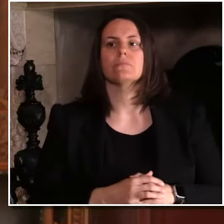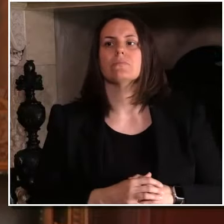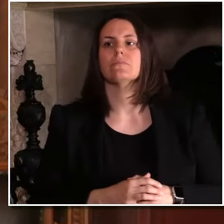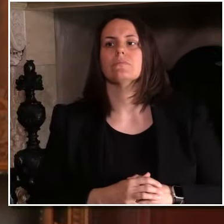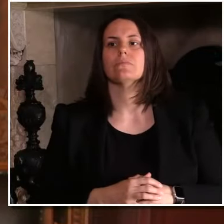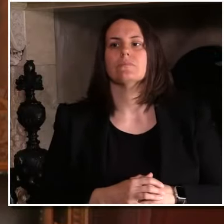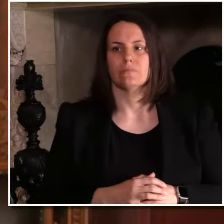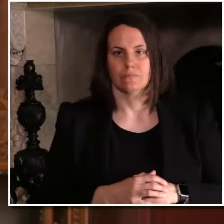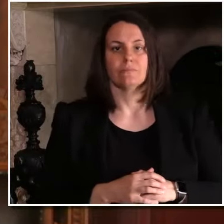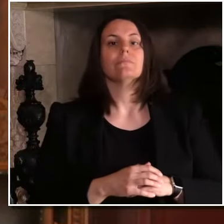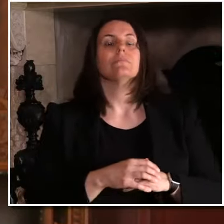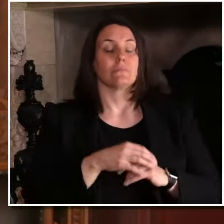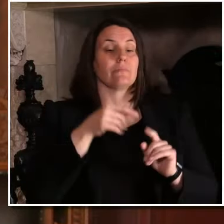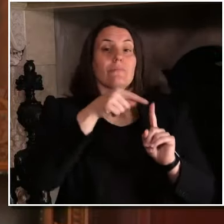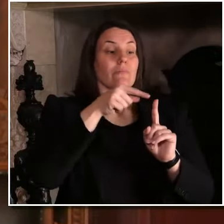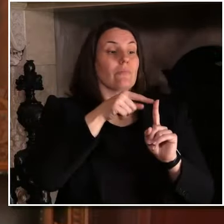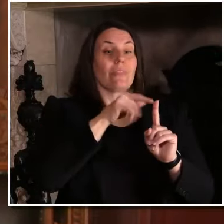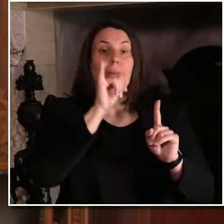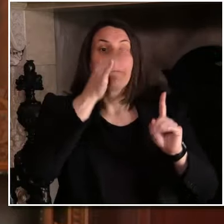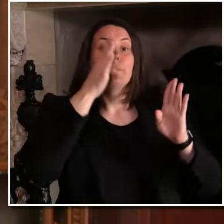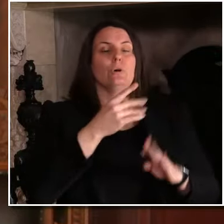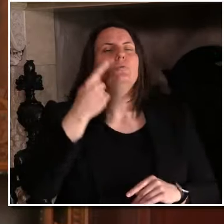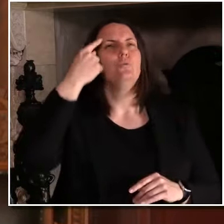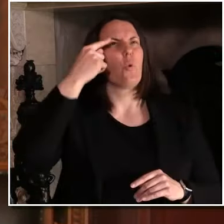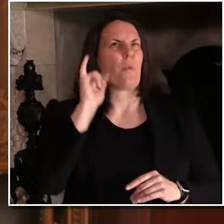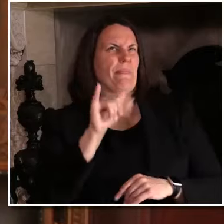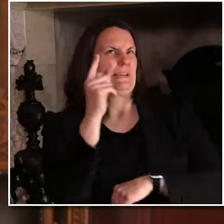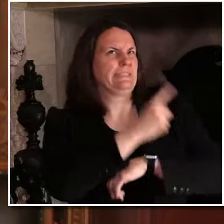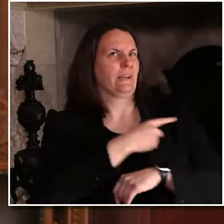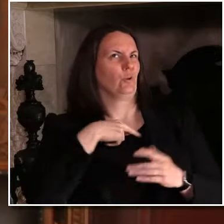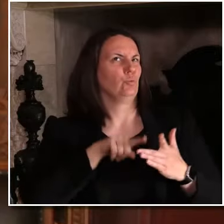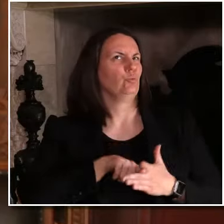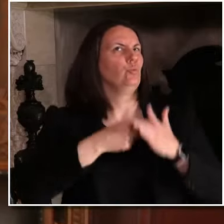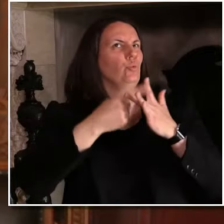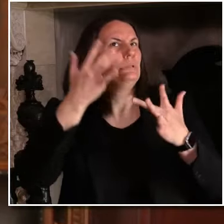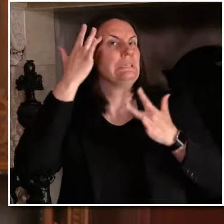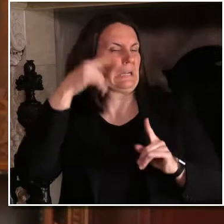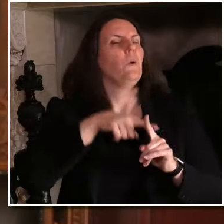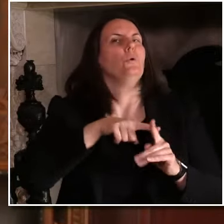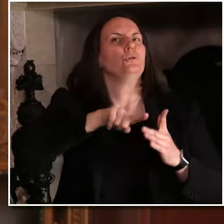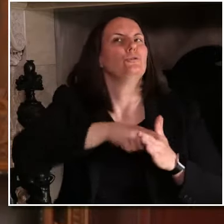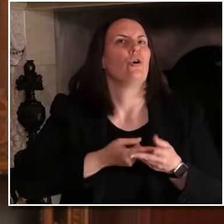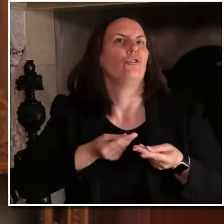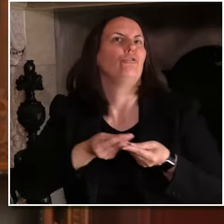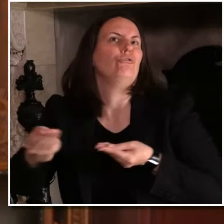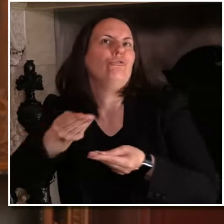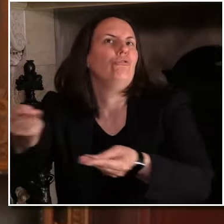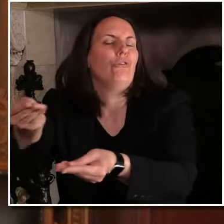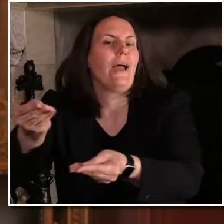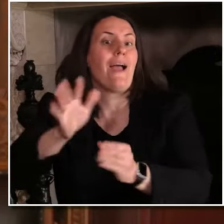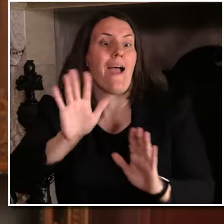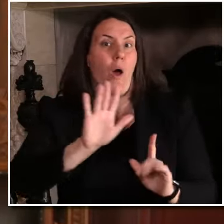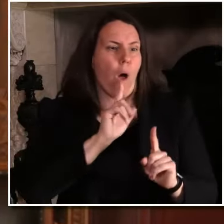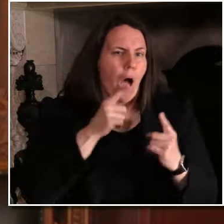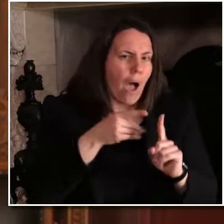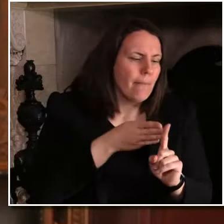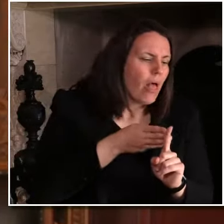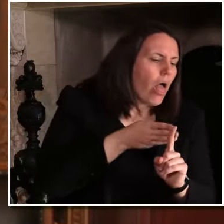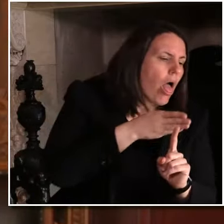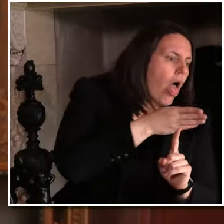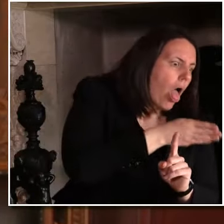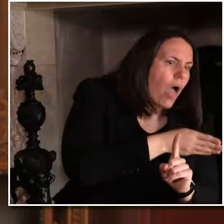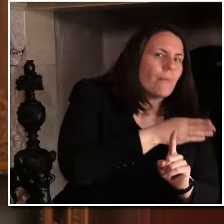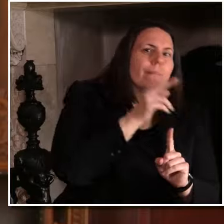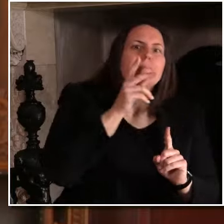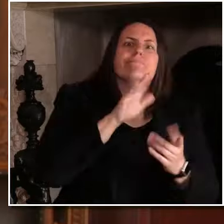know that by looking at a number of the genetic sequence of a number of other viruses that were diagnosed afterwards, and concluded that there had been sort of